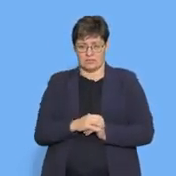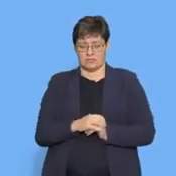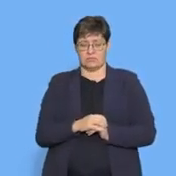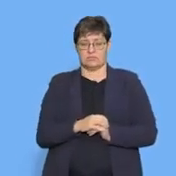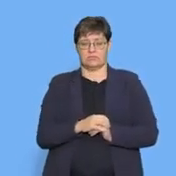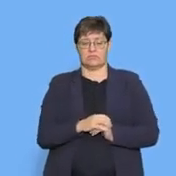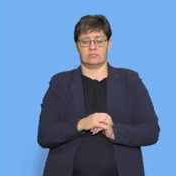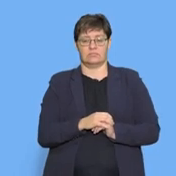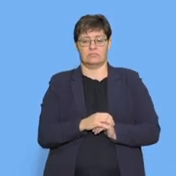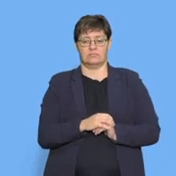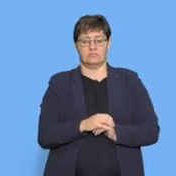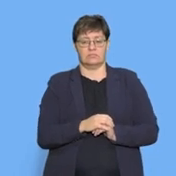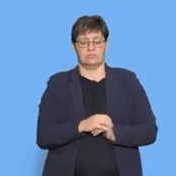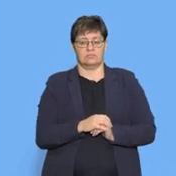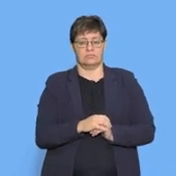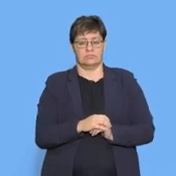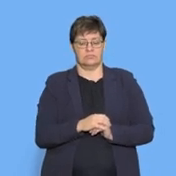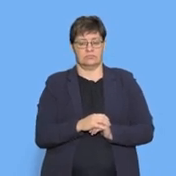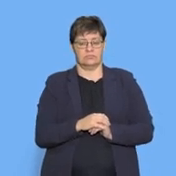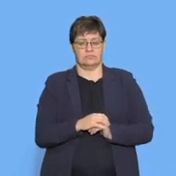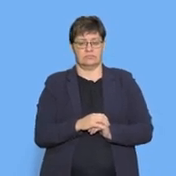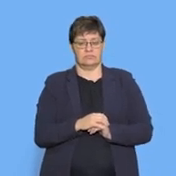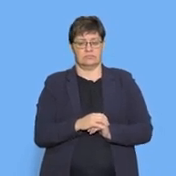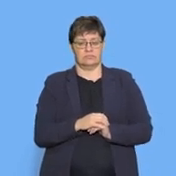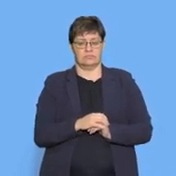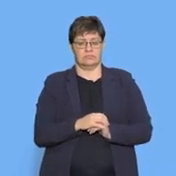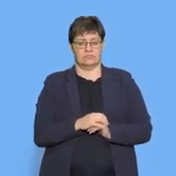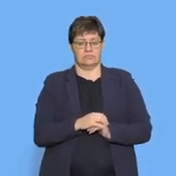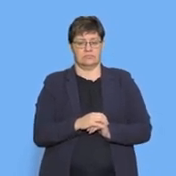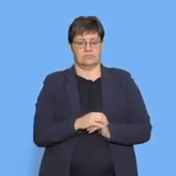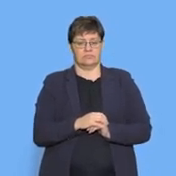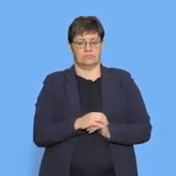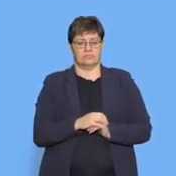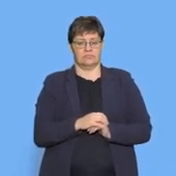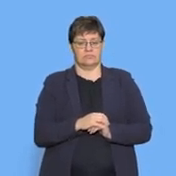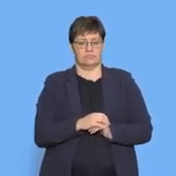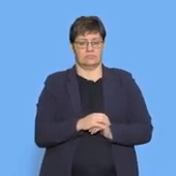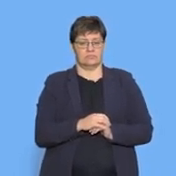term, we've taken out the 2b squared, we're just going to be left with cos of theta.